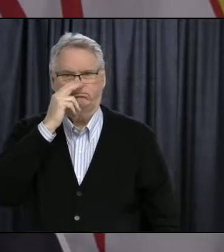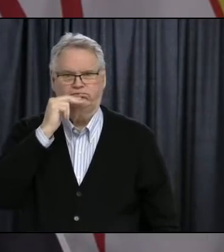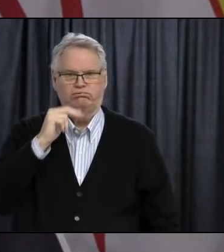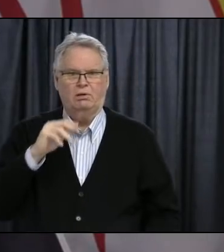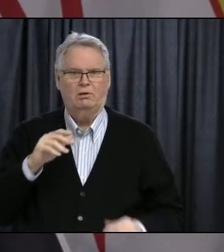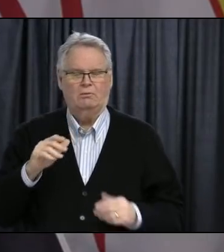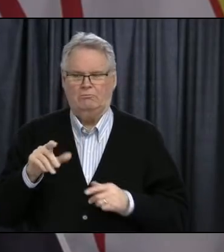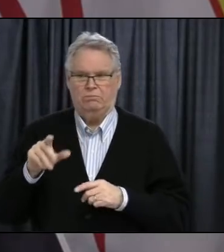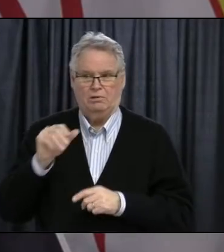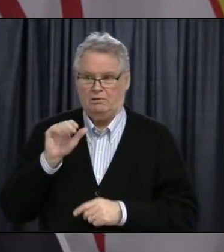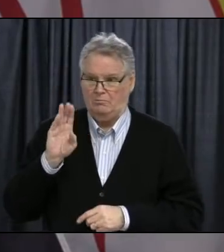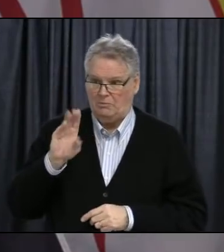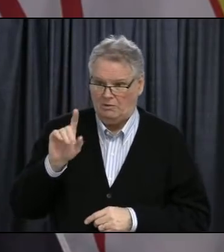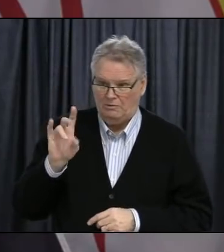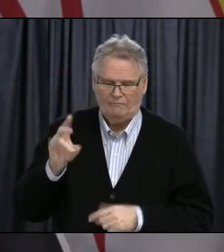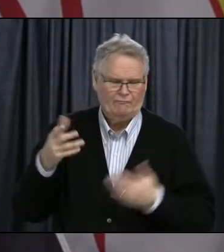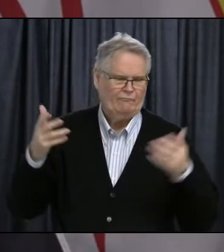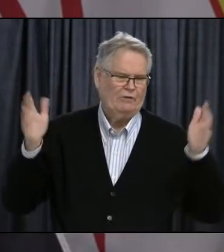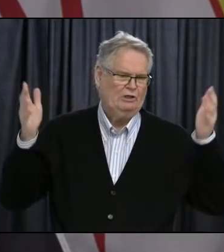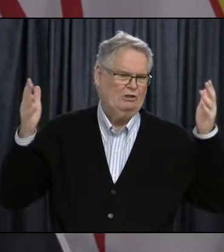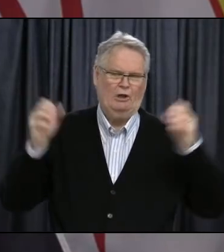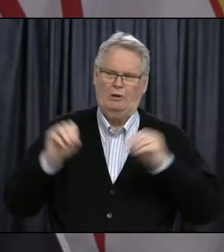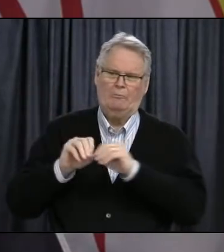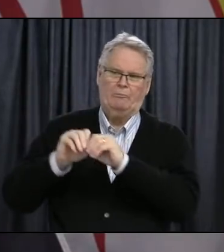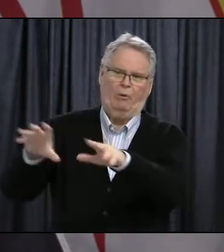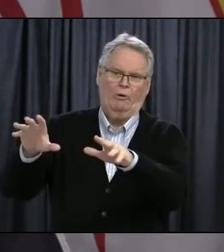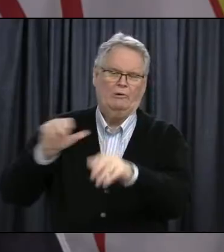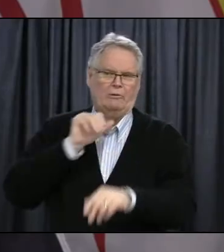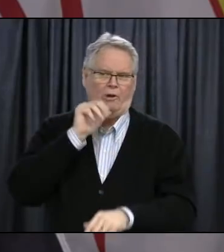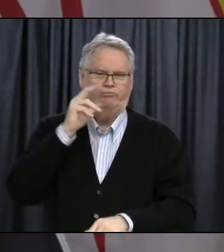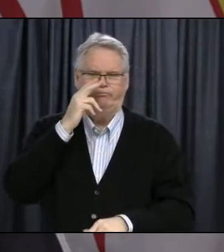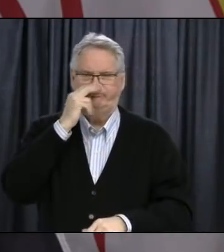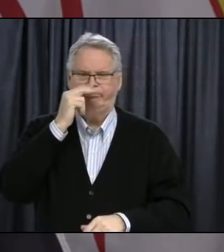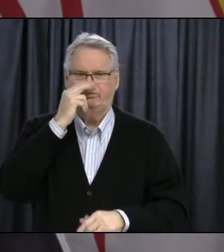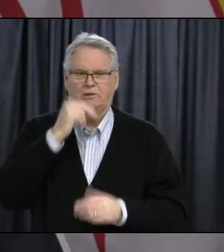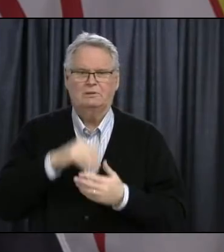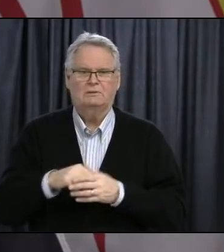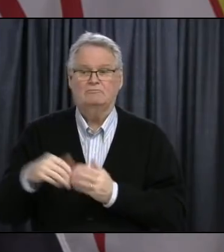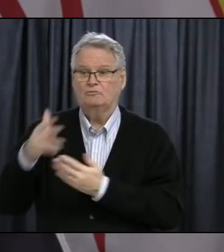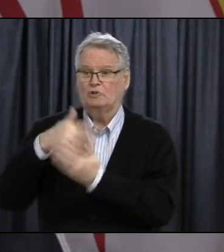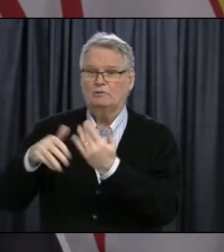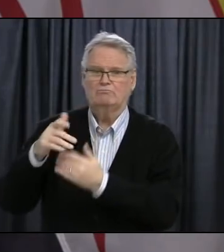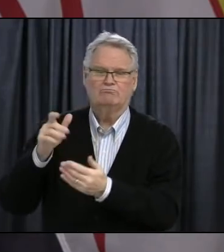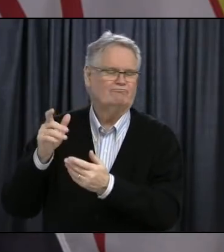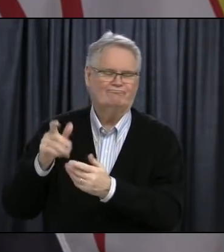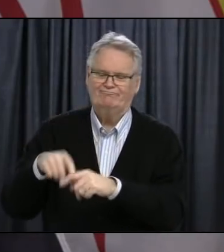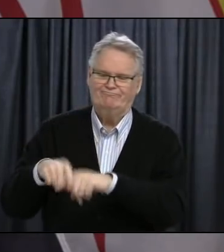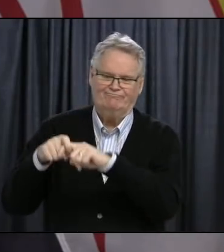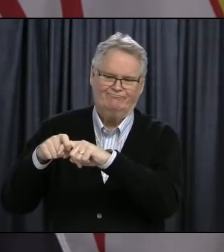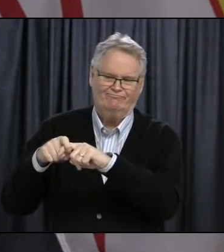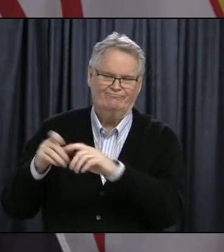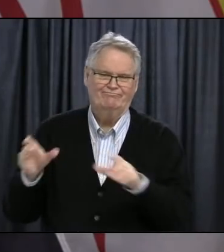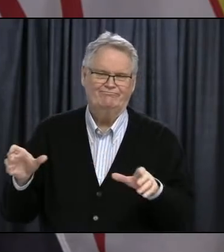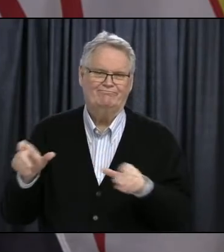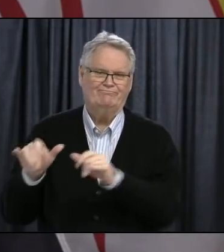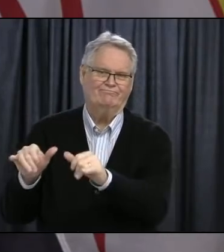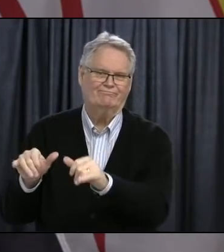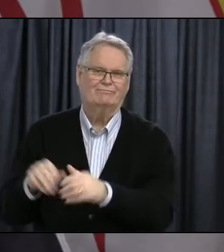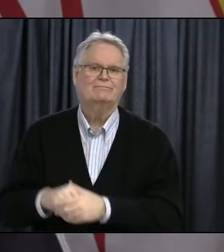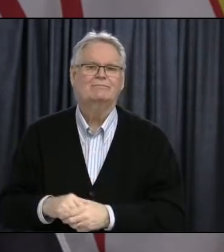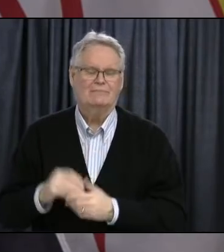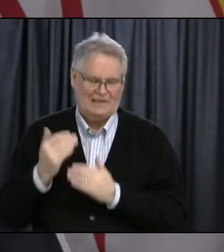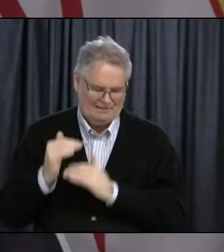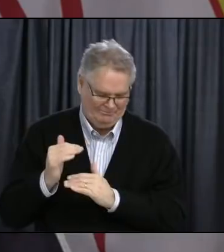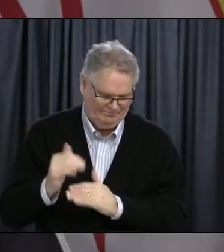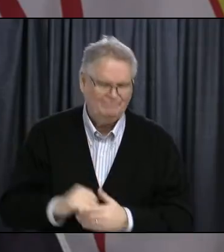trying to limit the potential spread. As we open up, as we try to get the